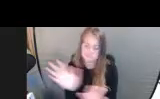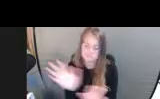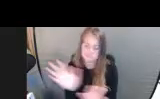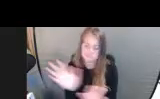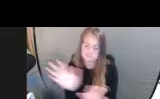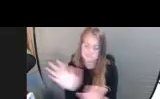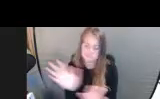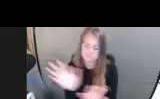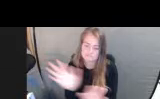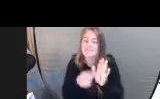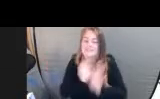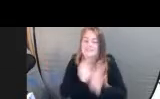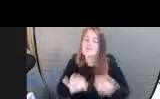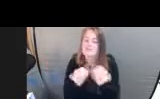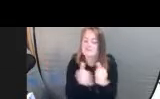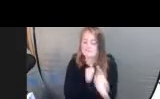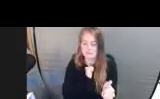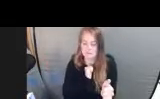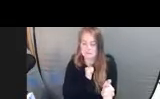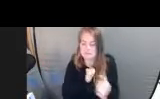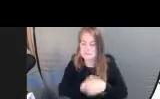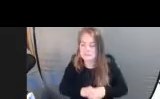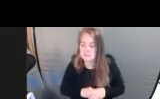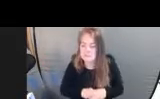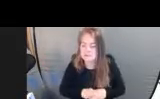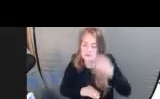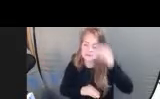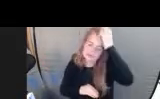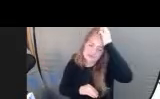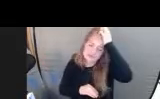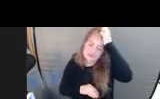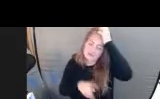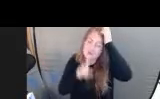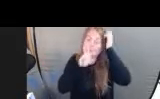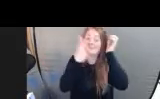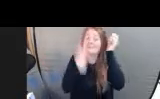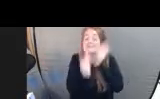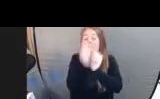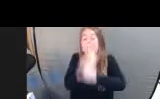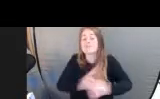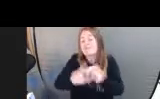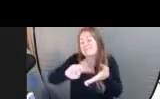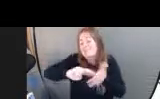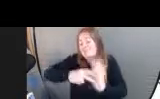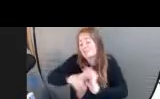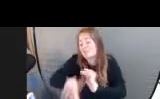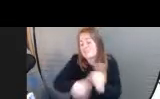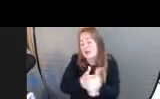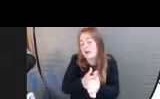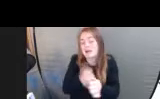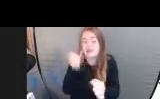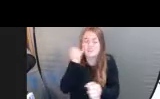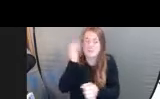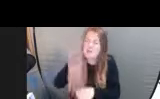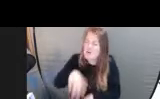things that we would want to avoid. And that's simply because it comes down to intention. If you're using this terminology with malicious intent, I don't think that anybody